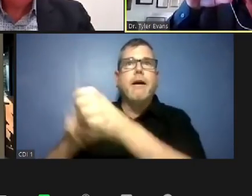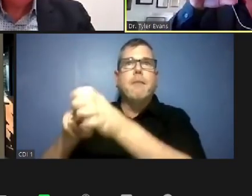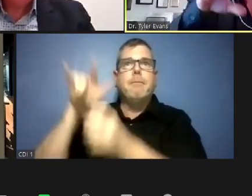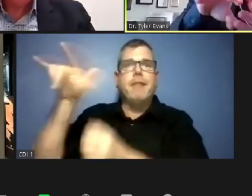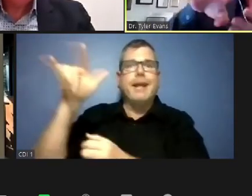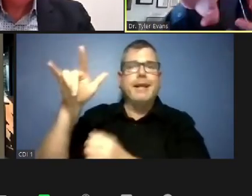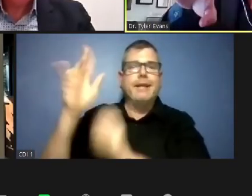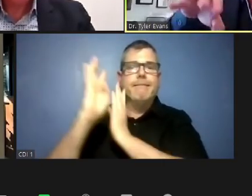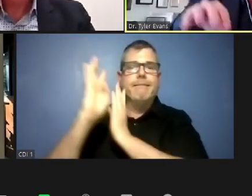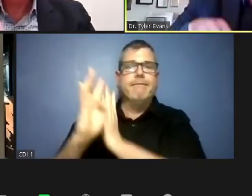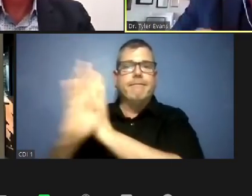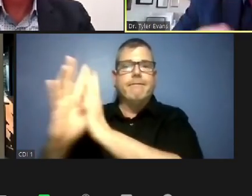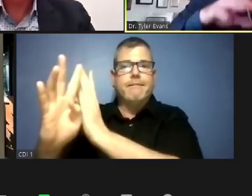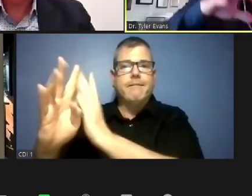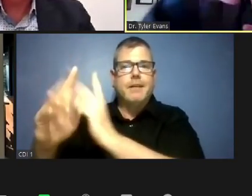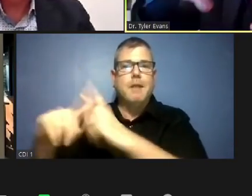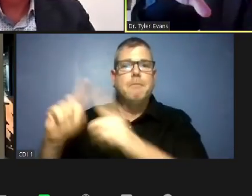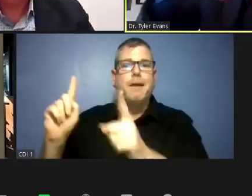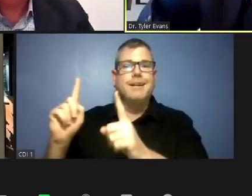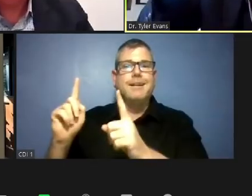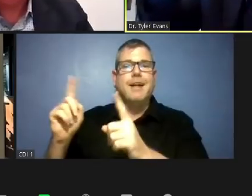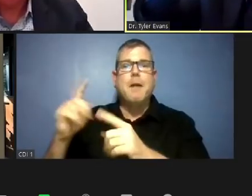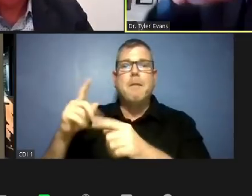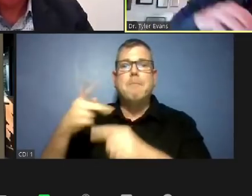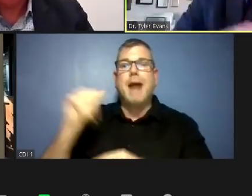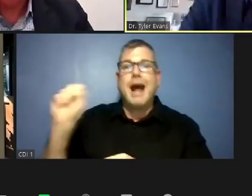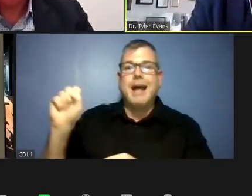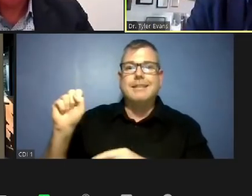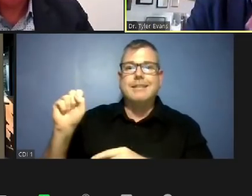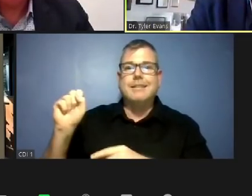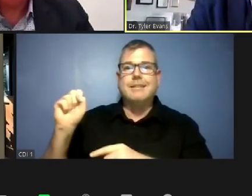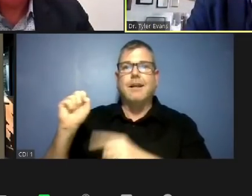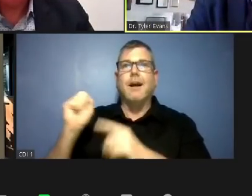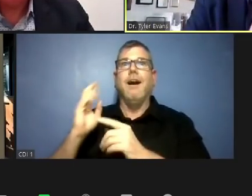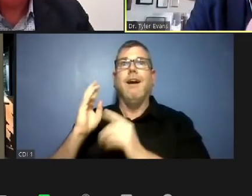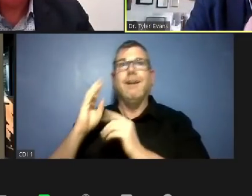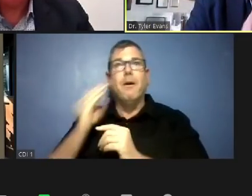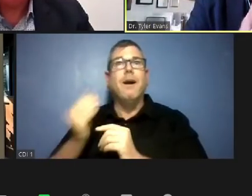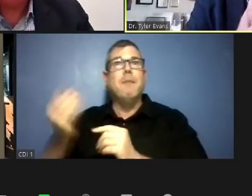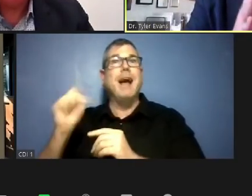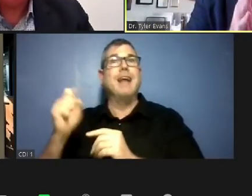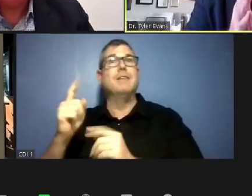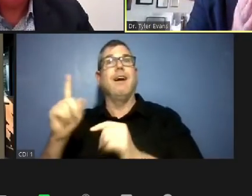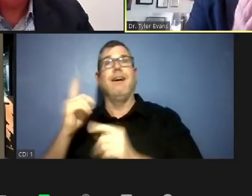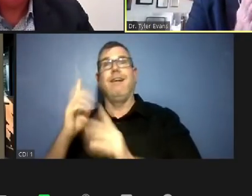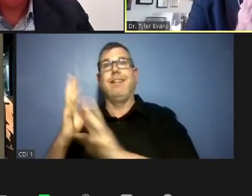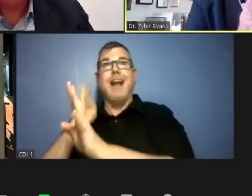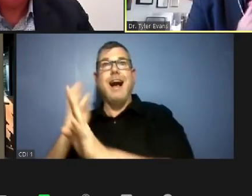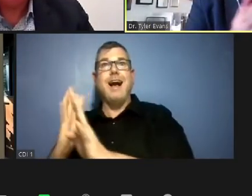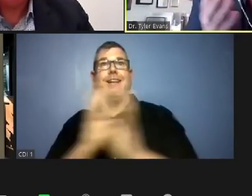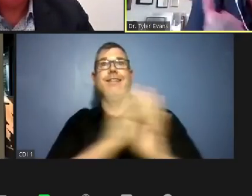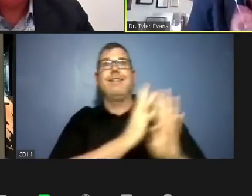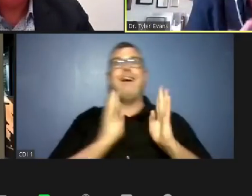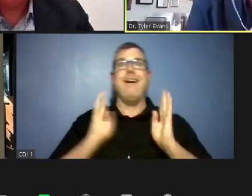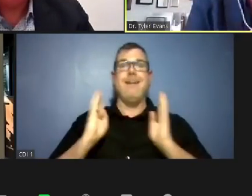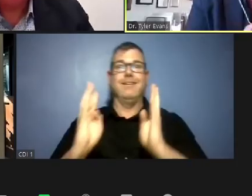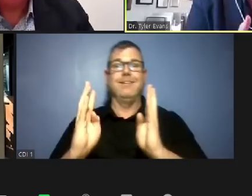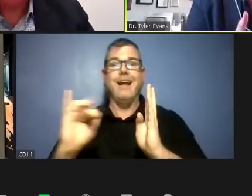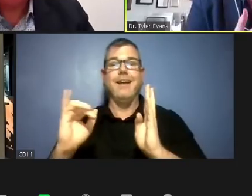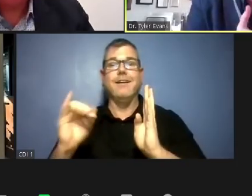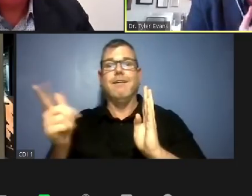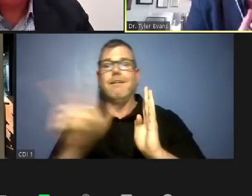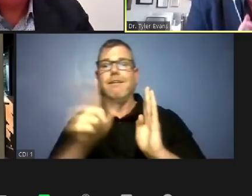can start sort of boarding as this other group is on the plane. So I would